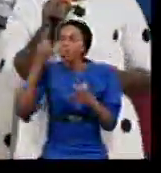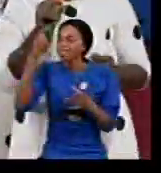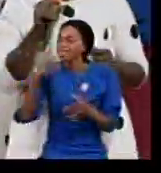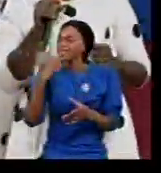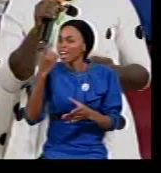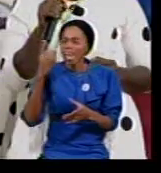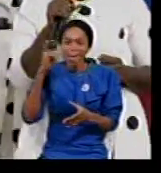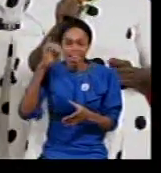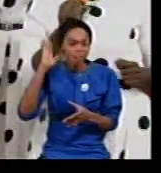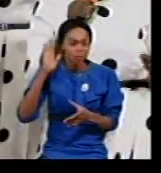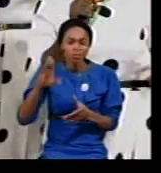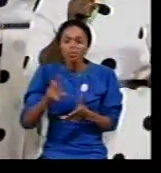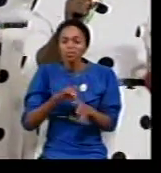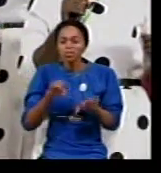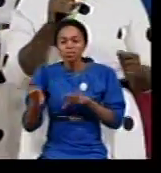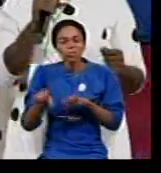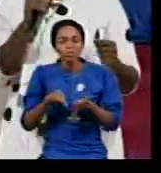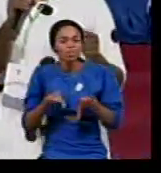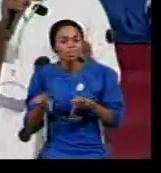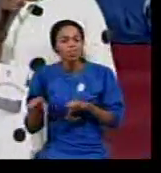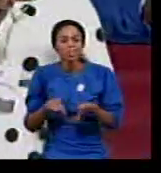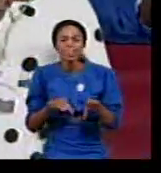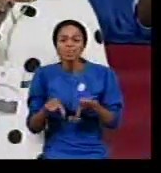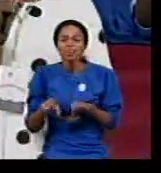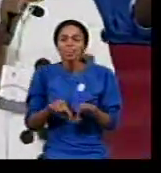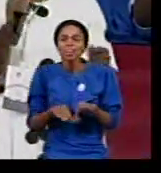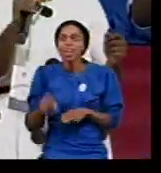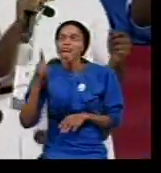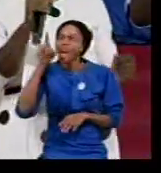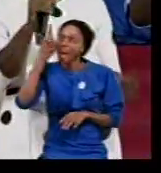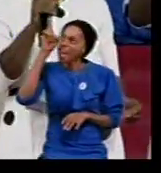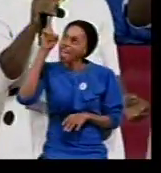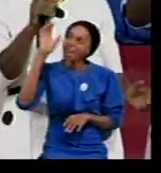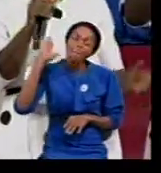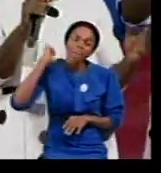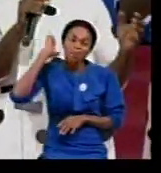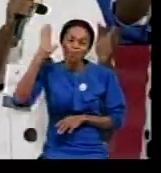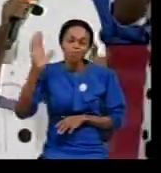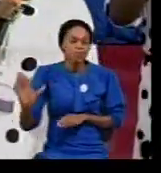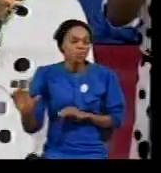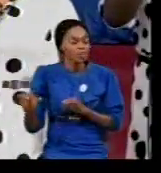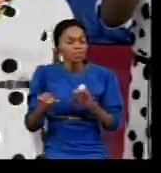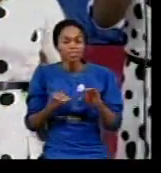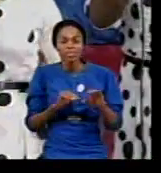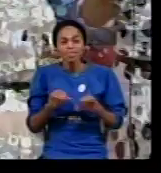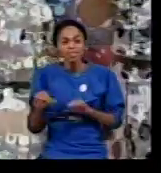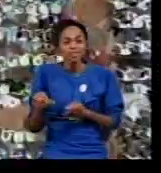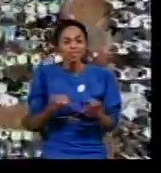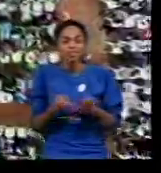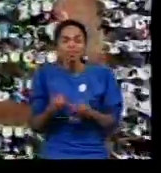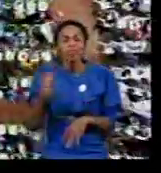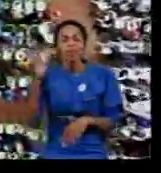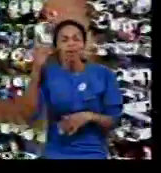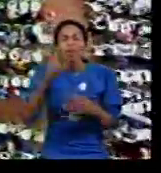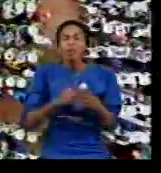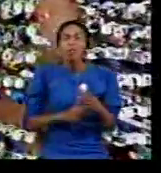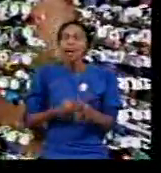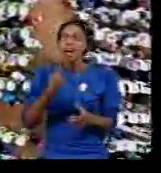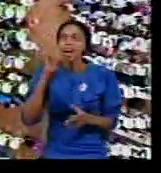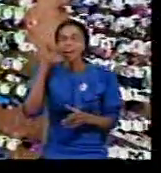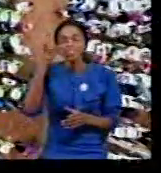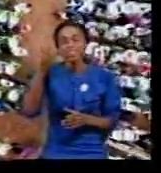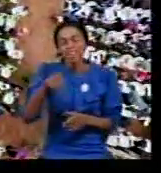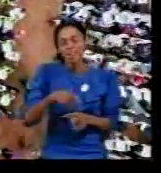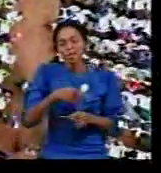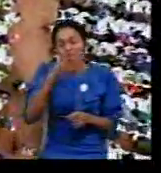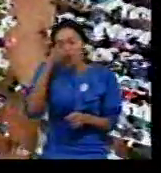has done, we have assurance already. I said we have assurance already. We're going to win the war. We're going to win